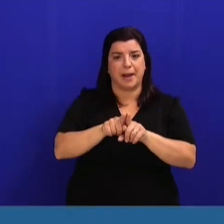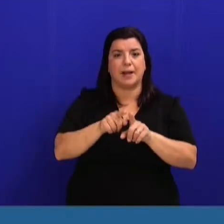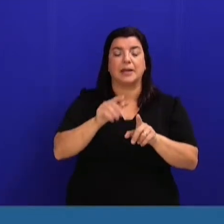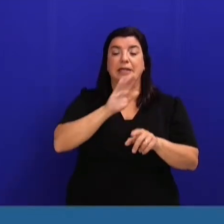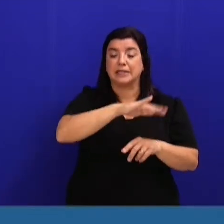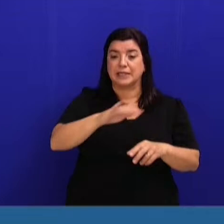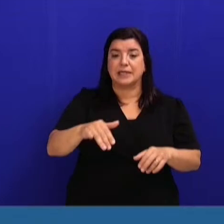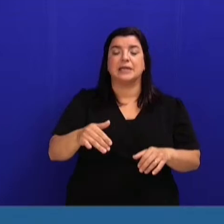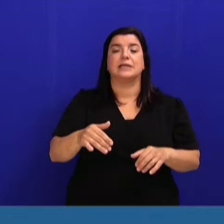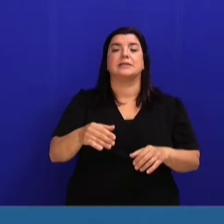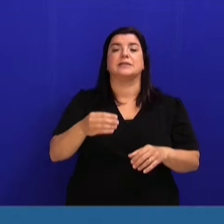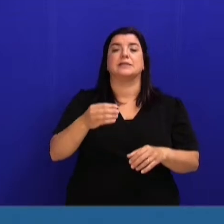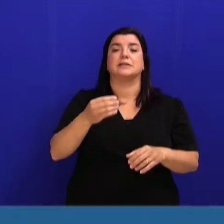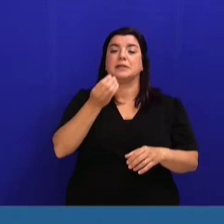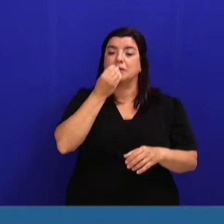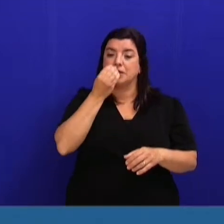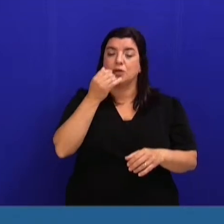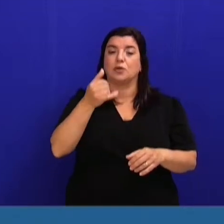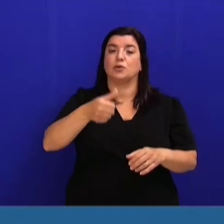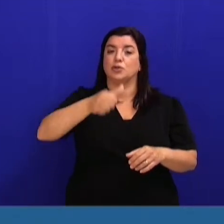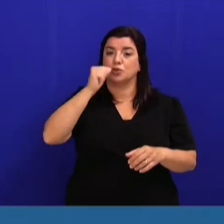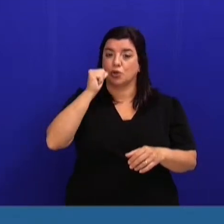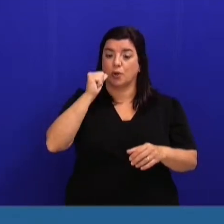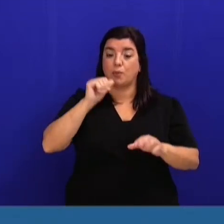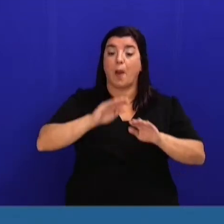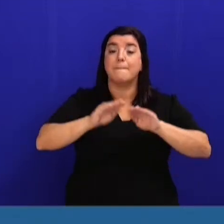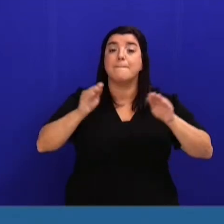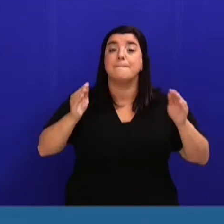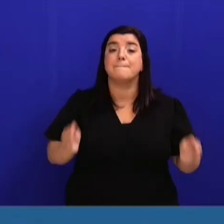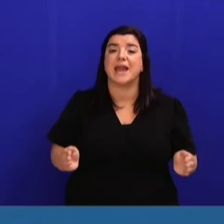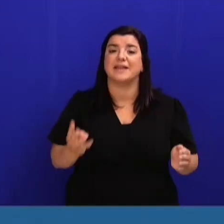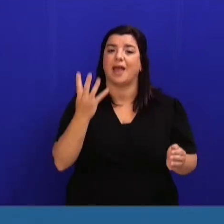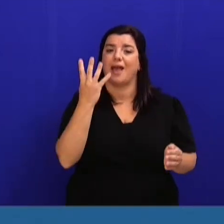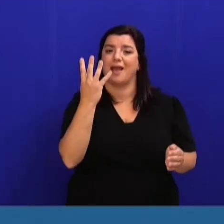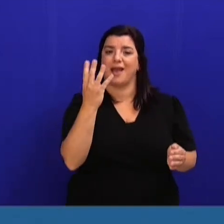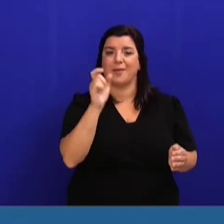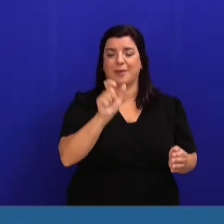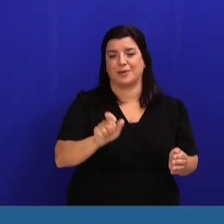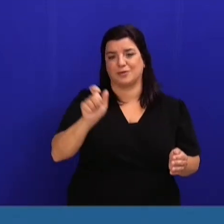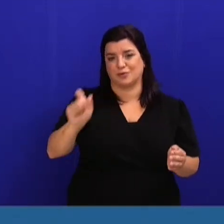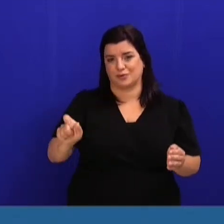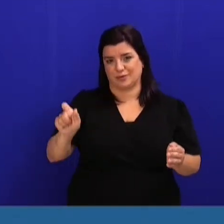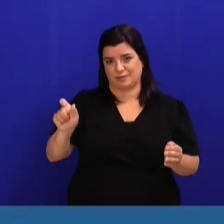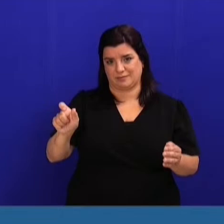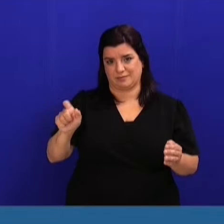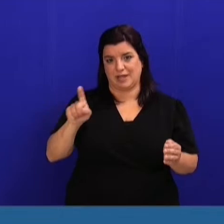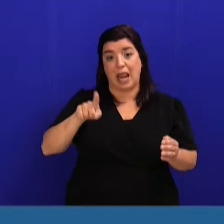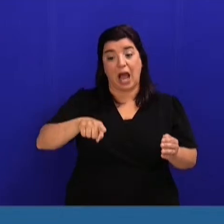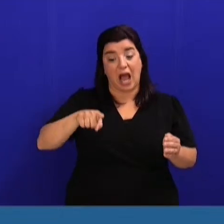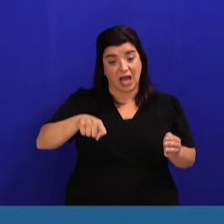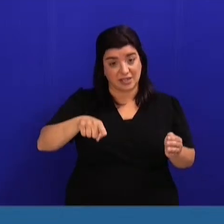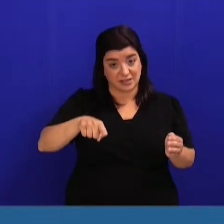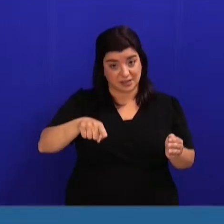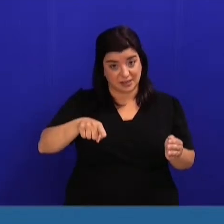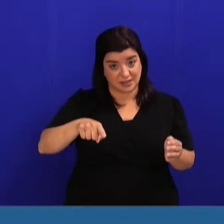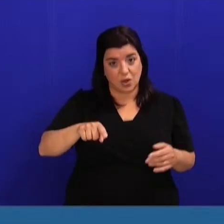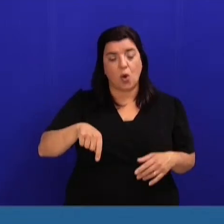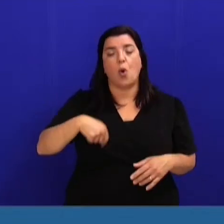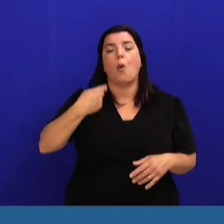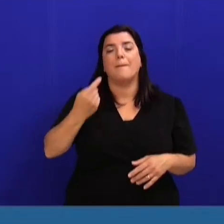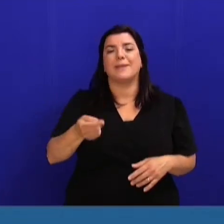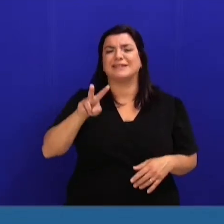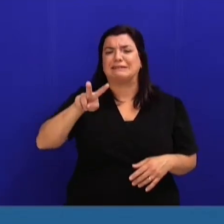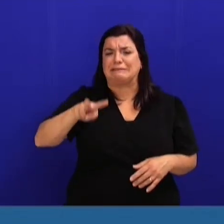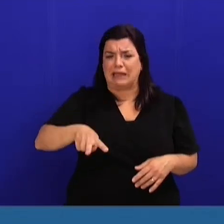jieklu jew jixorbu madwar il-mejda, massimu ta' 4 persuni madwar il-mejda. Mbagħad in-numru 2